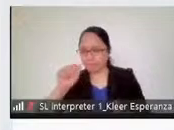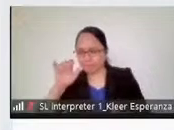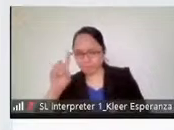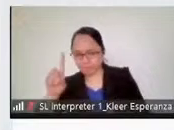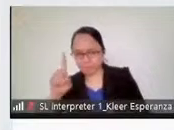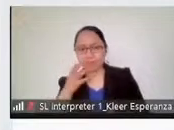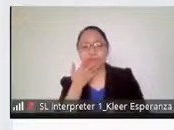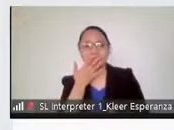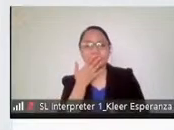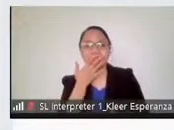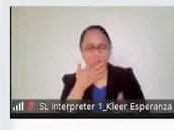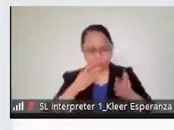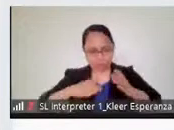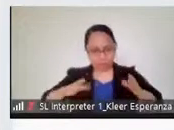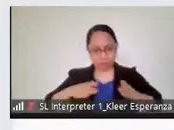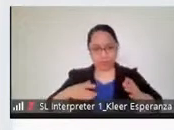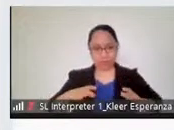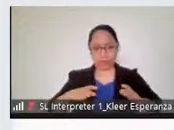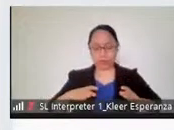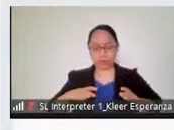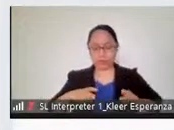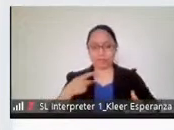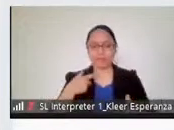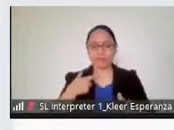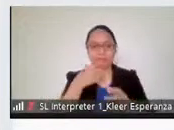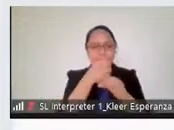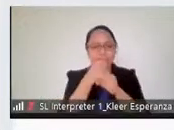blanket. The recovered human